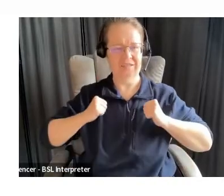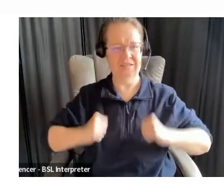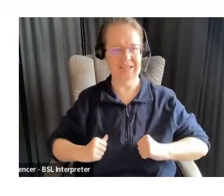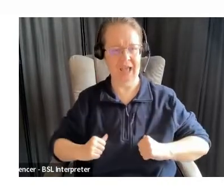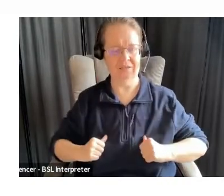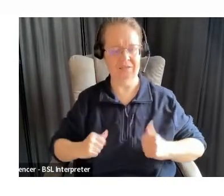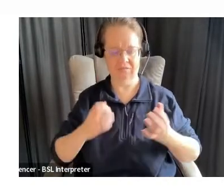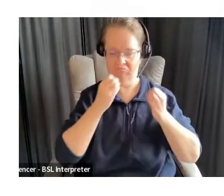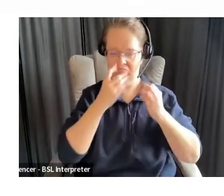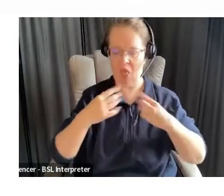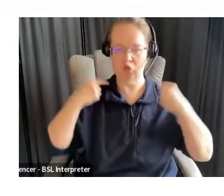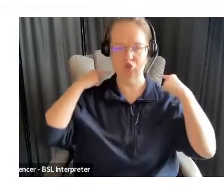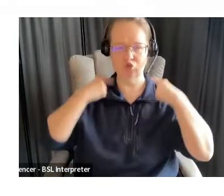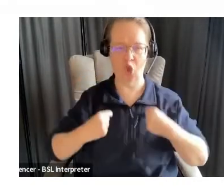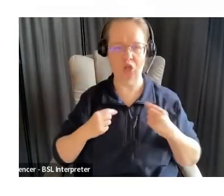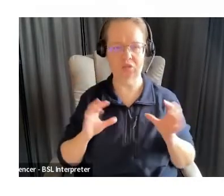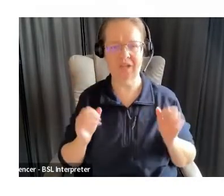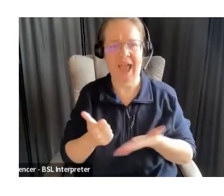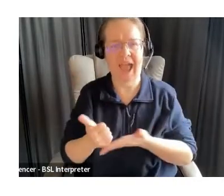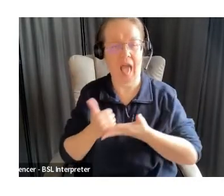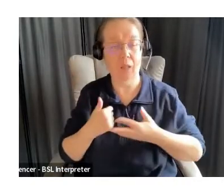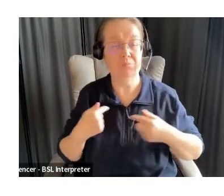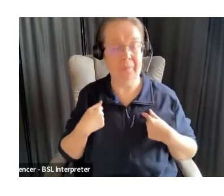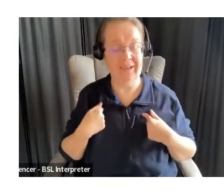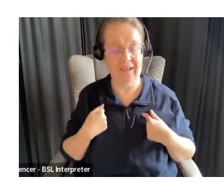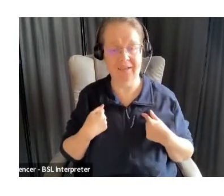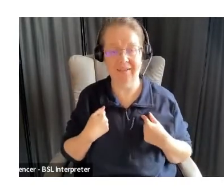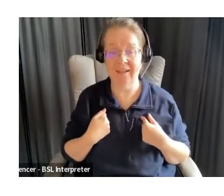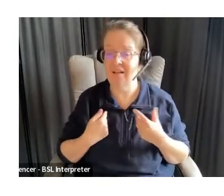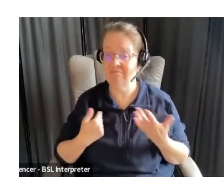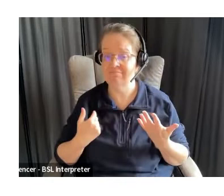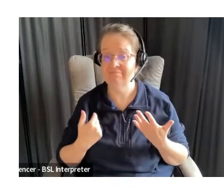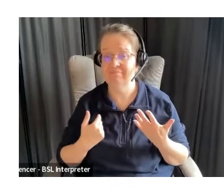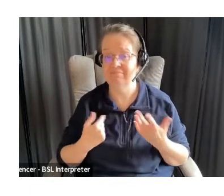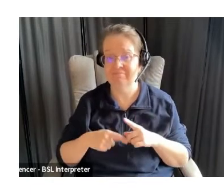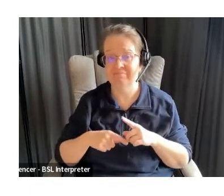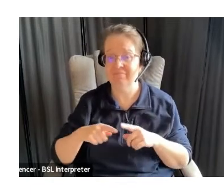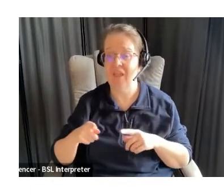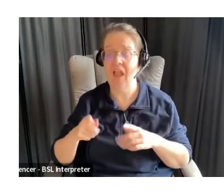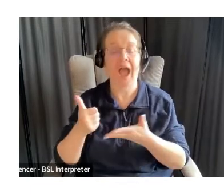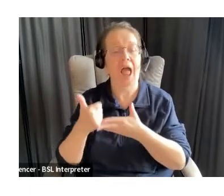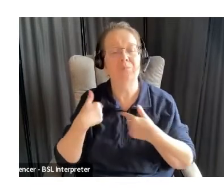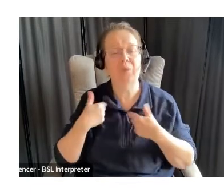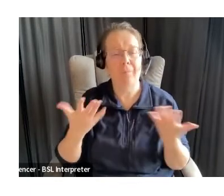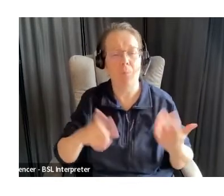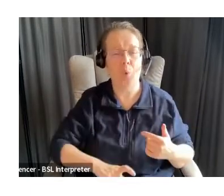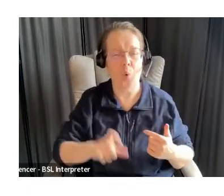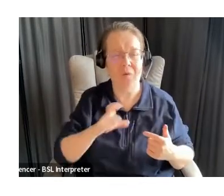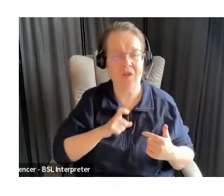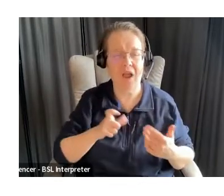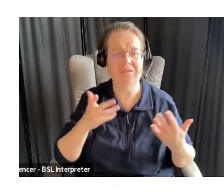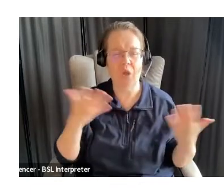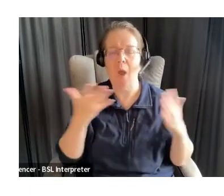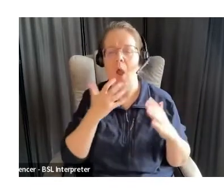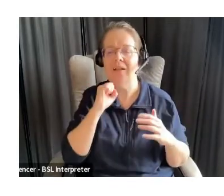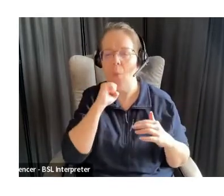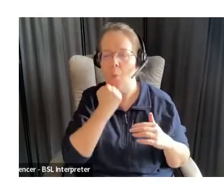too. Yeah, loads. Yeah, I smile, it makes me feel more confident and usually gets a warm